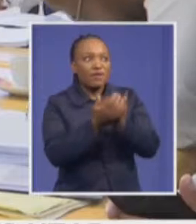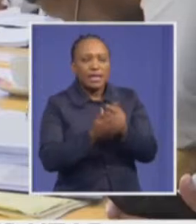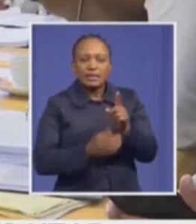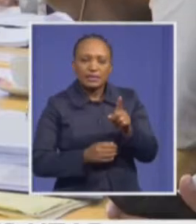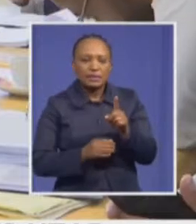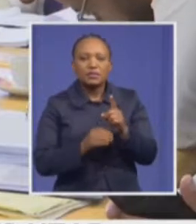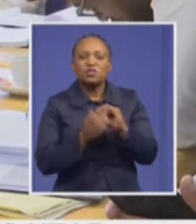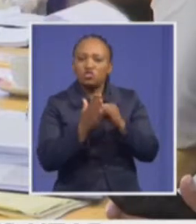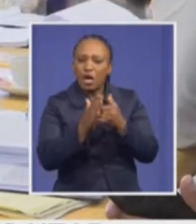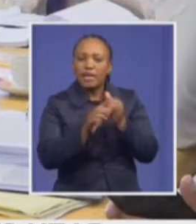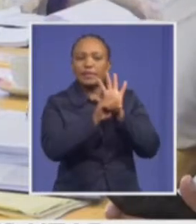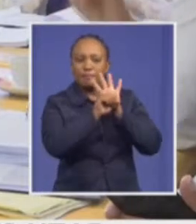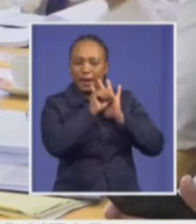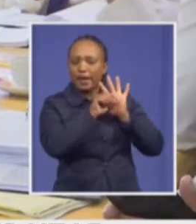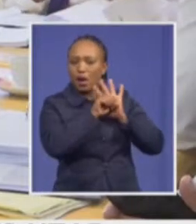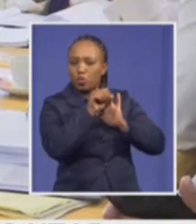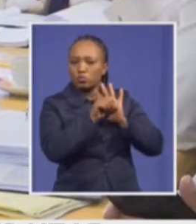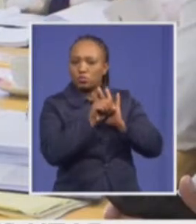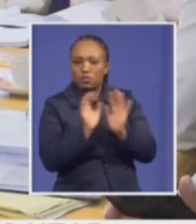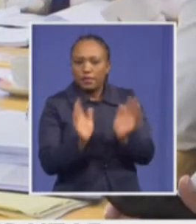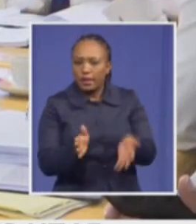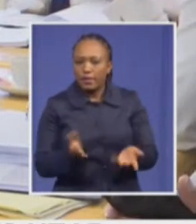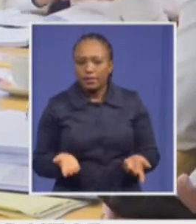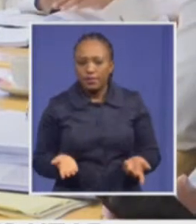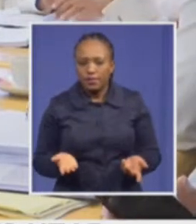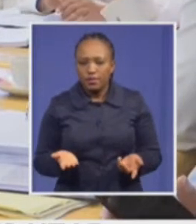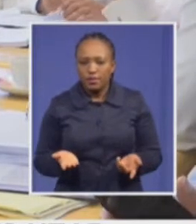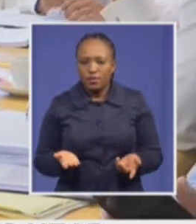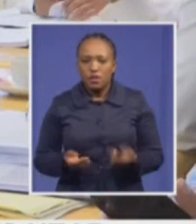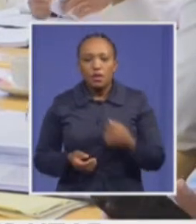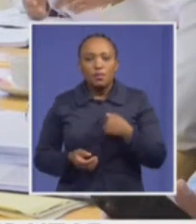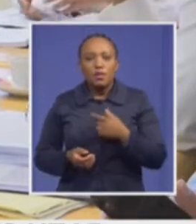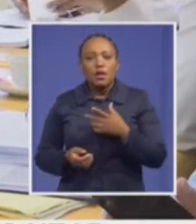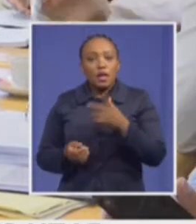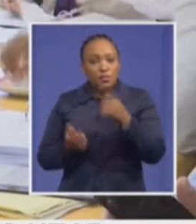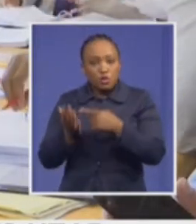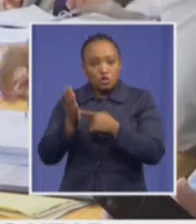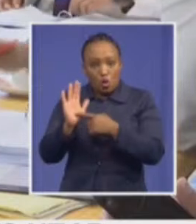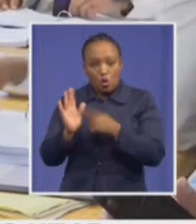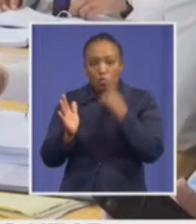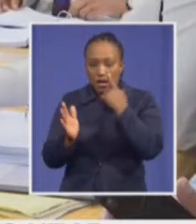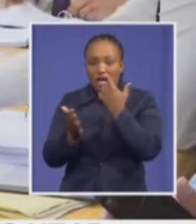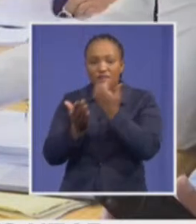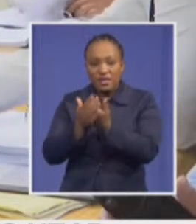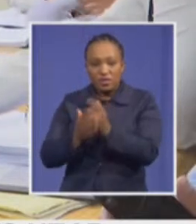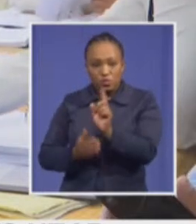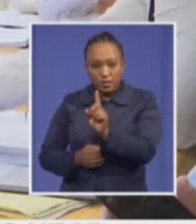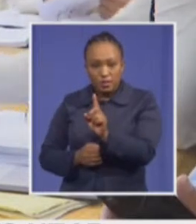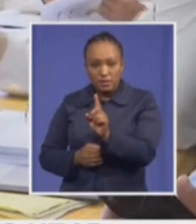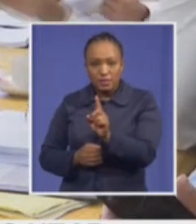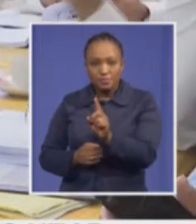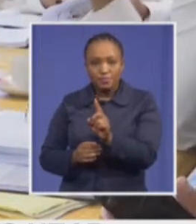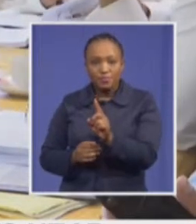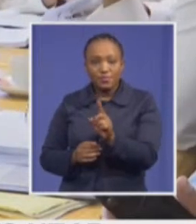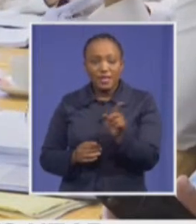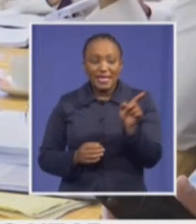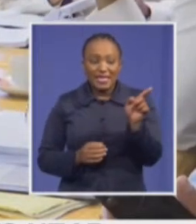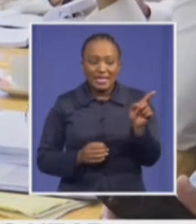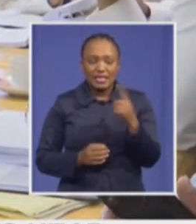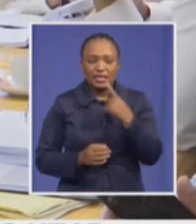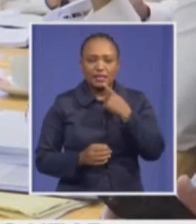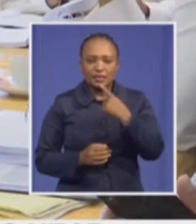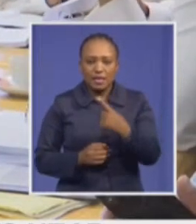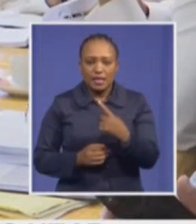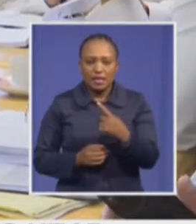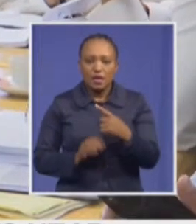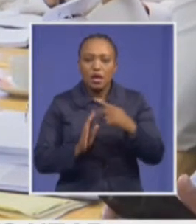you are entitled. Well, let me tell you what's direct evidence. Direct evidence is that he's saying, and I just want to read it out to you. He's penned